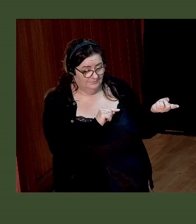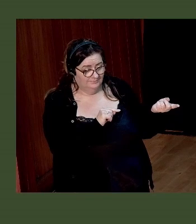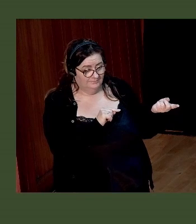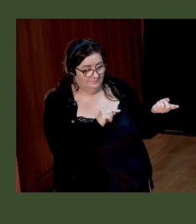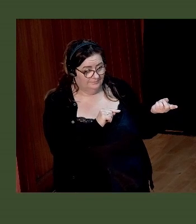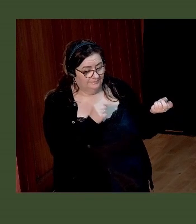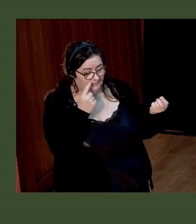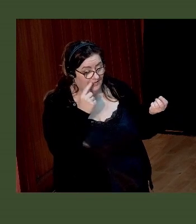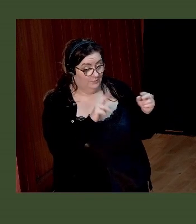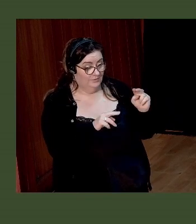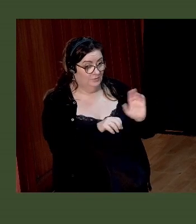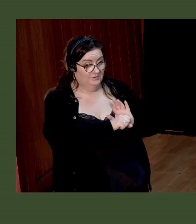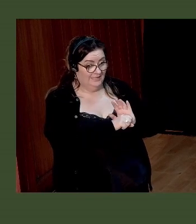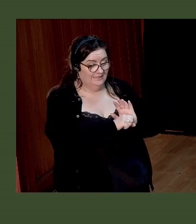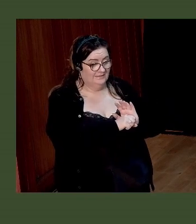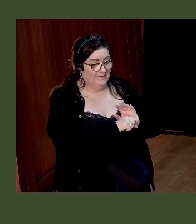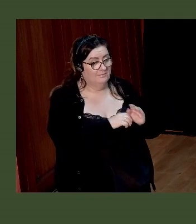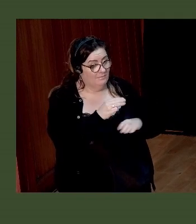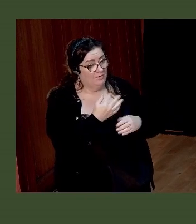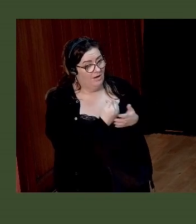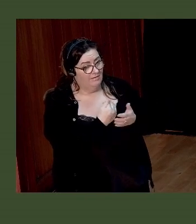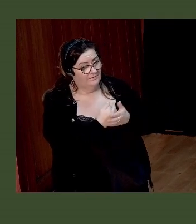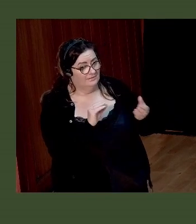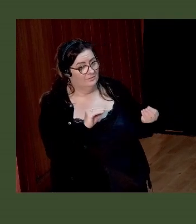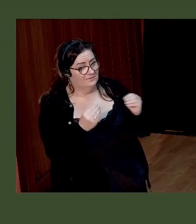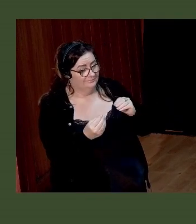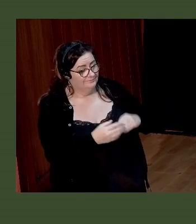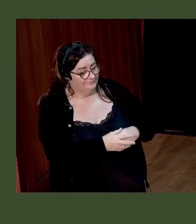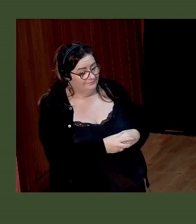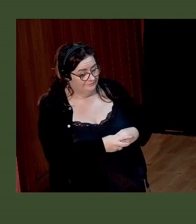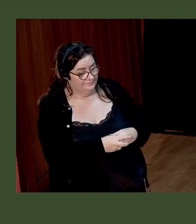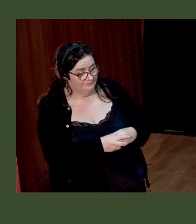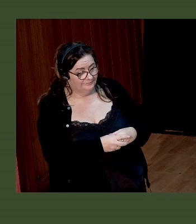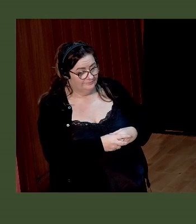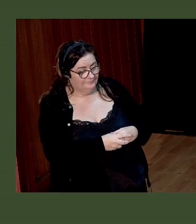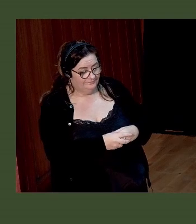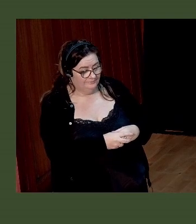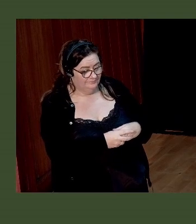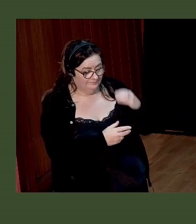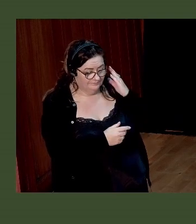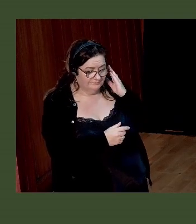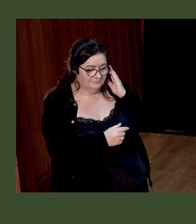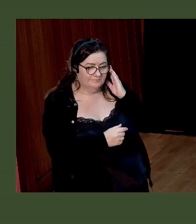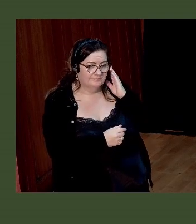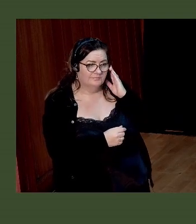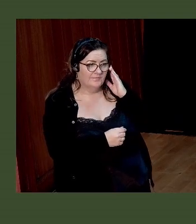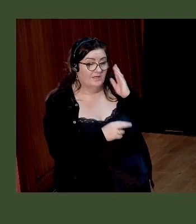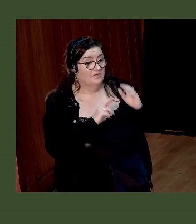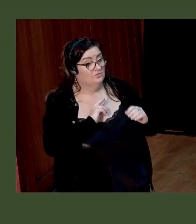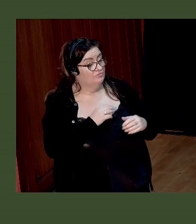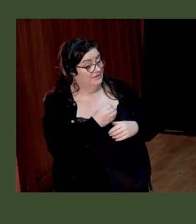on the establishment of the new state, and it was more often the opposite. And because it was somebody